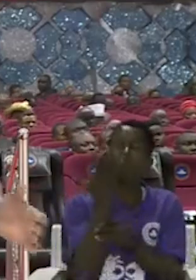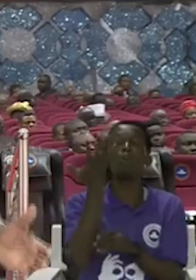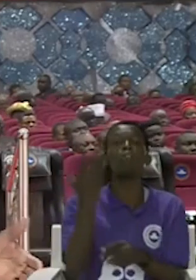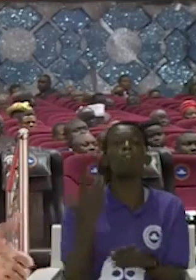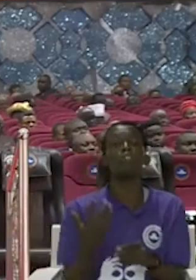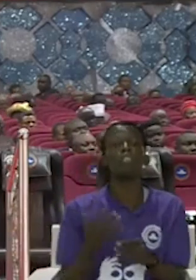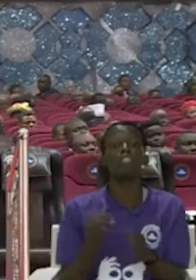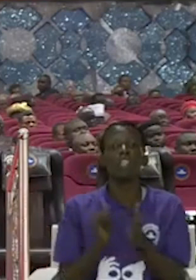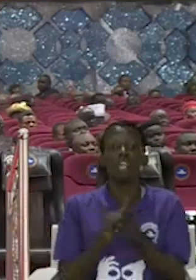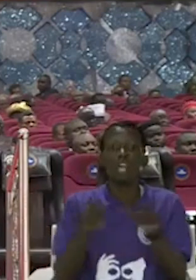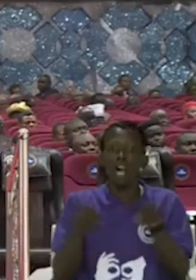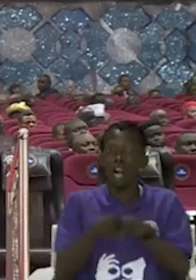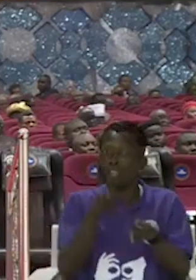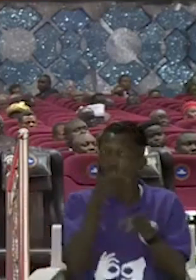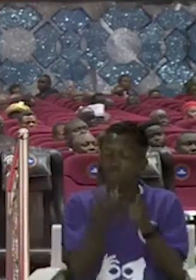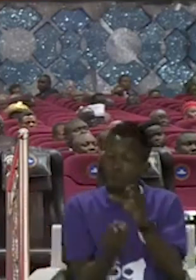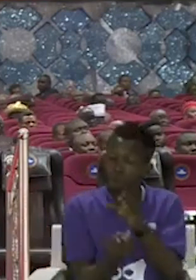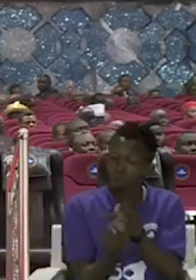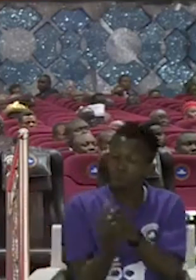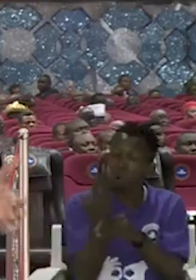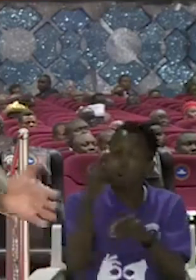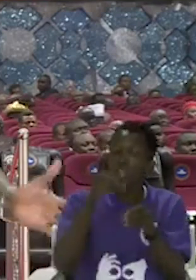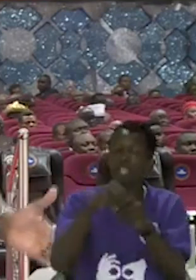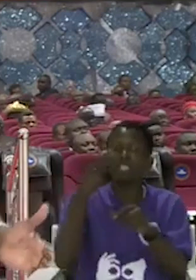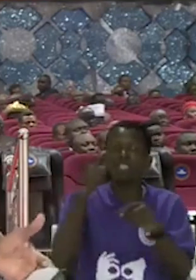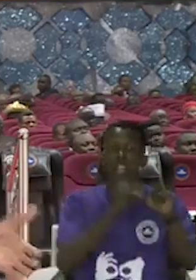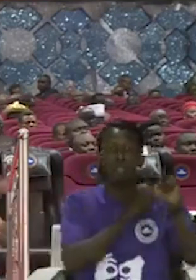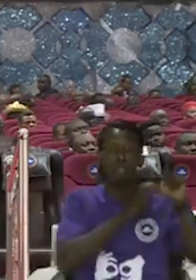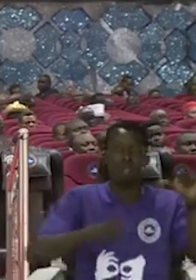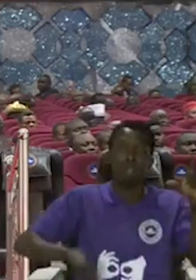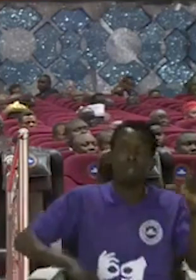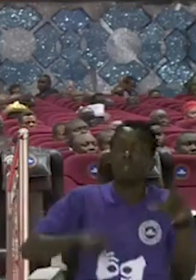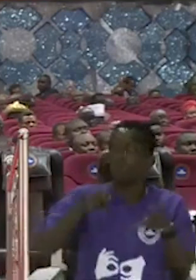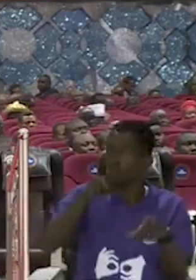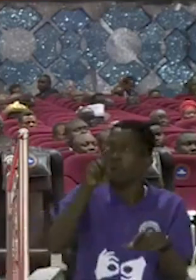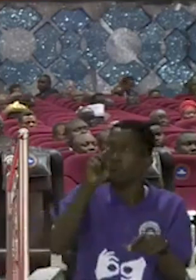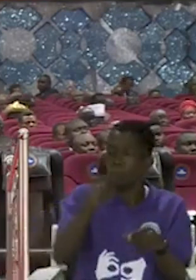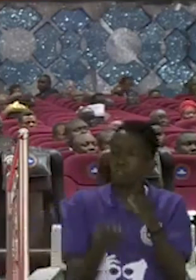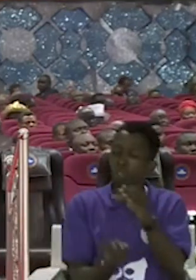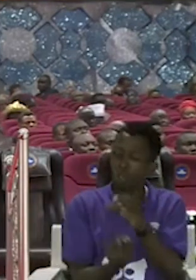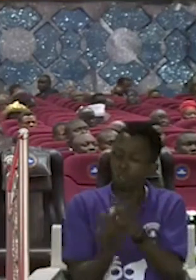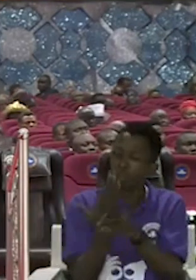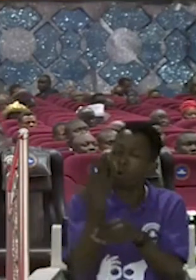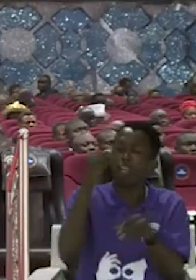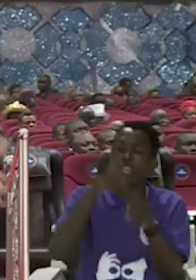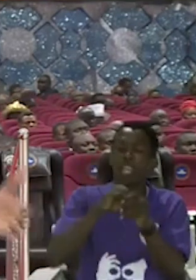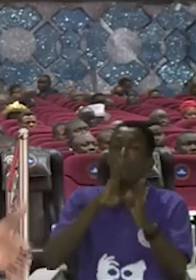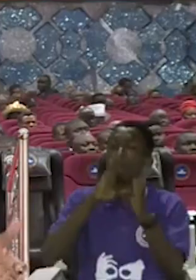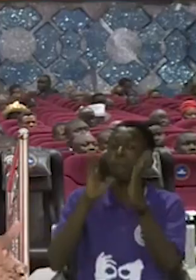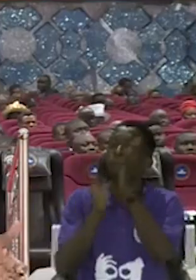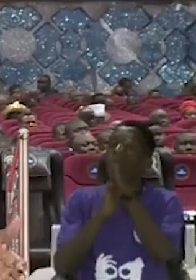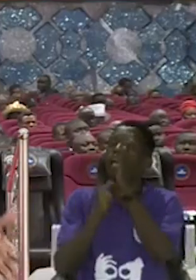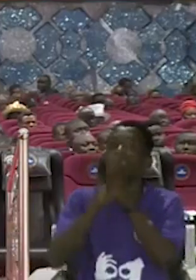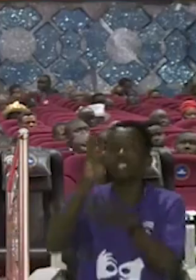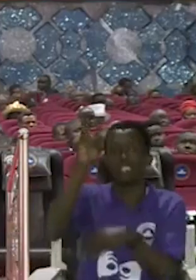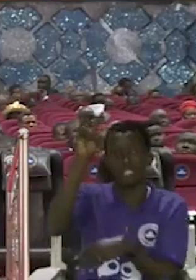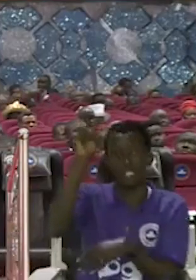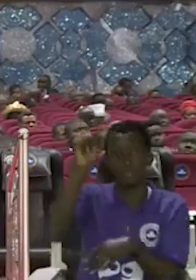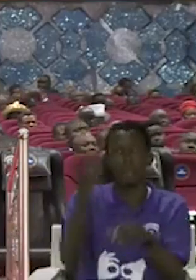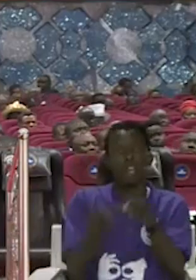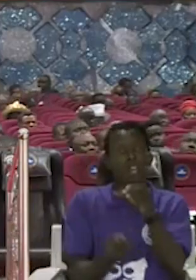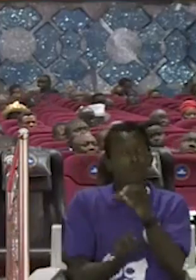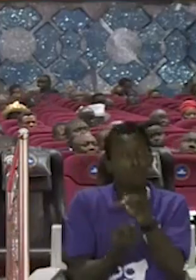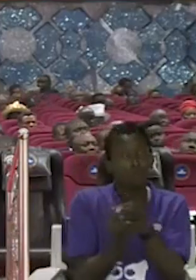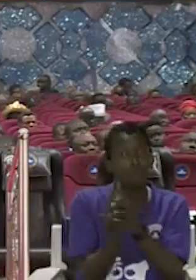That as you grow in the Lord, you should grow in praising Him, grow